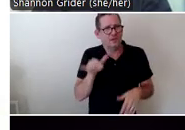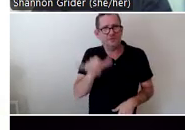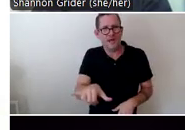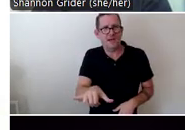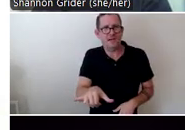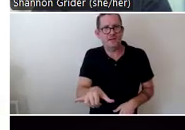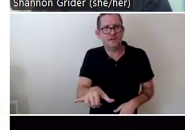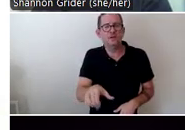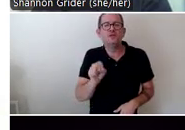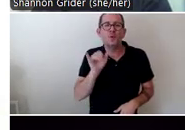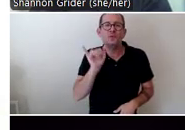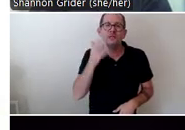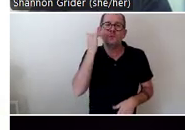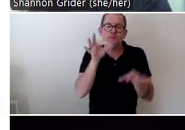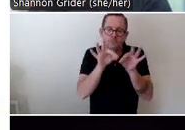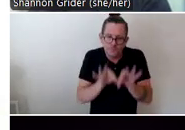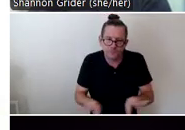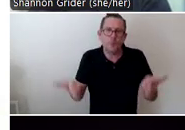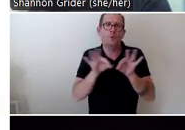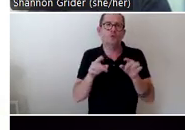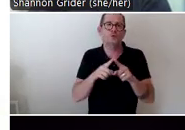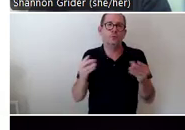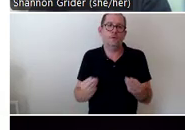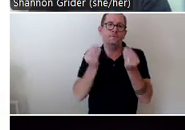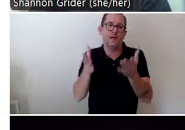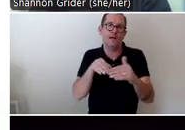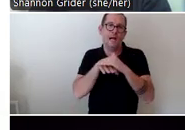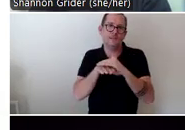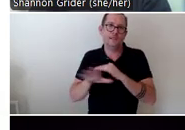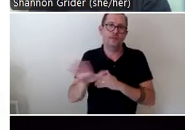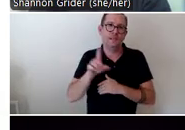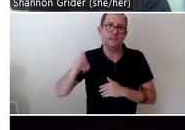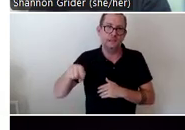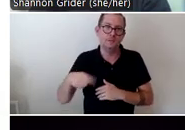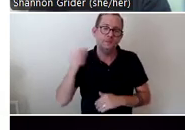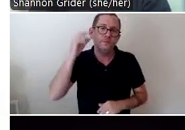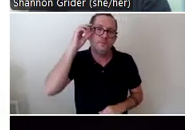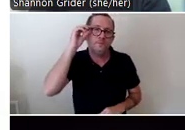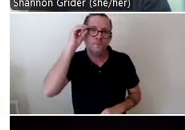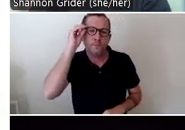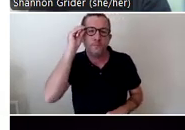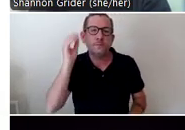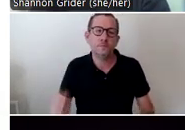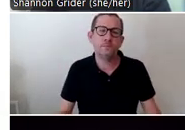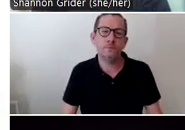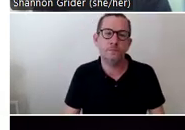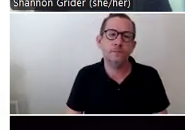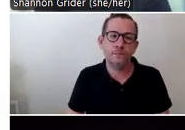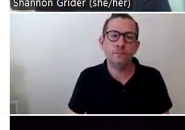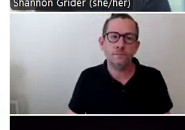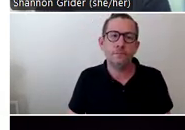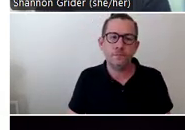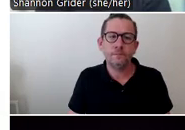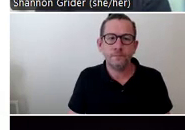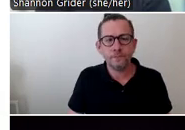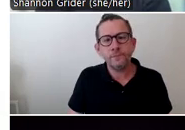wrong. So you don't want that. You don't want it to come back on you as this is an issue, something terrible has happened. So make